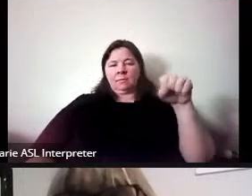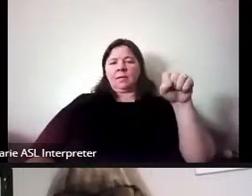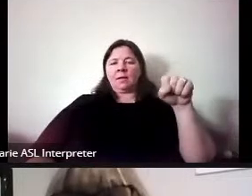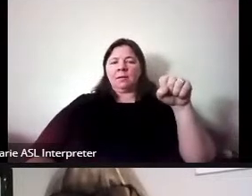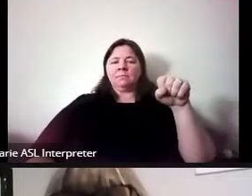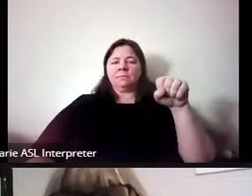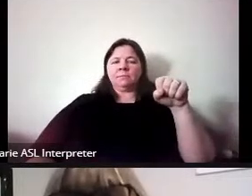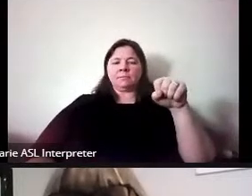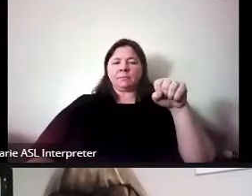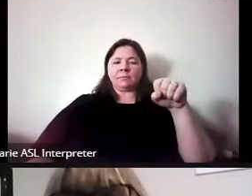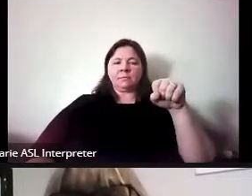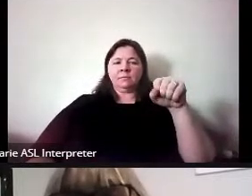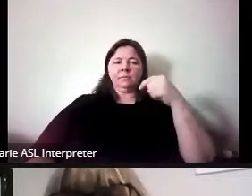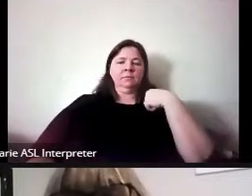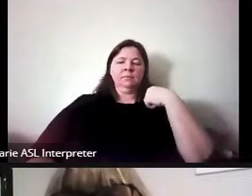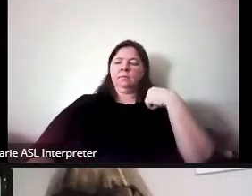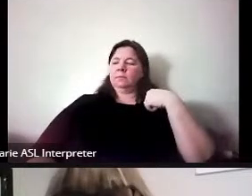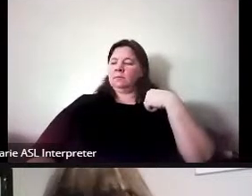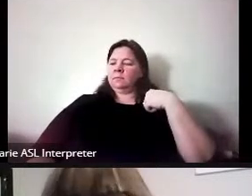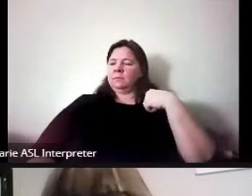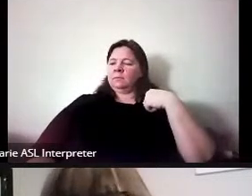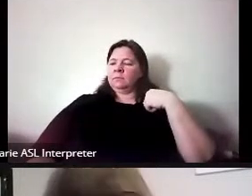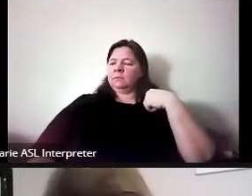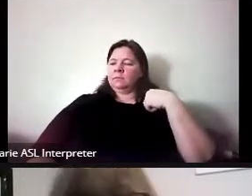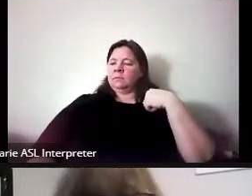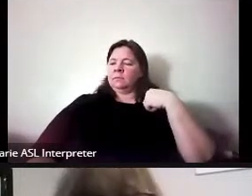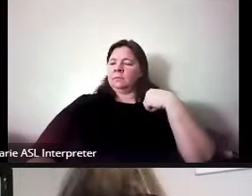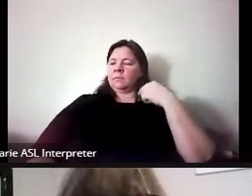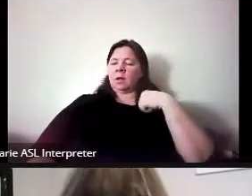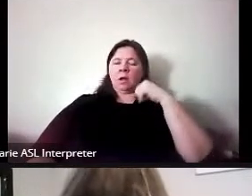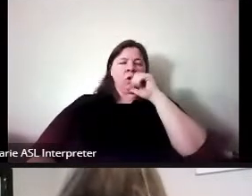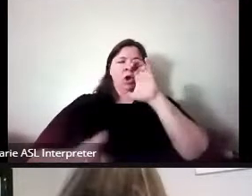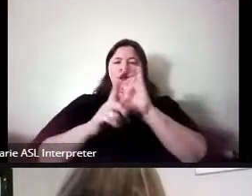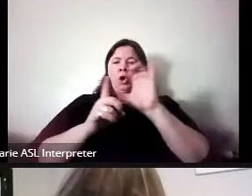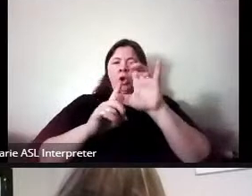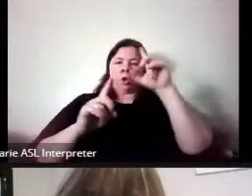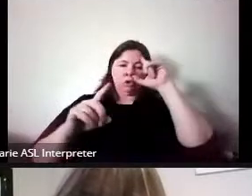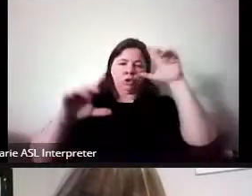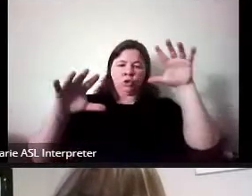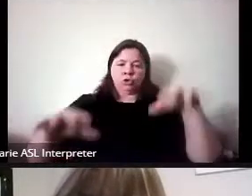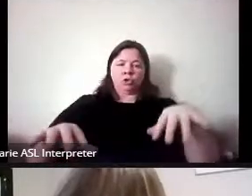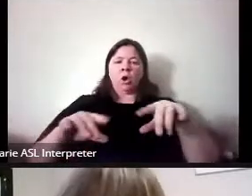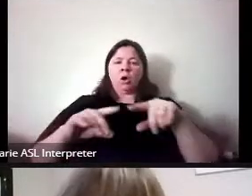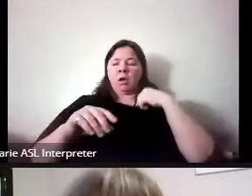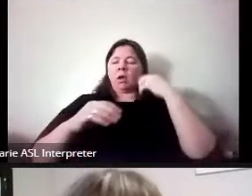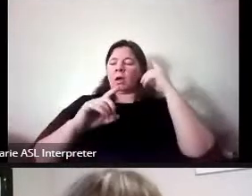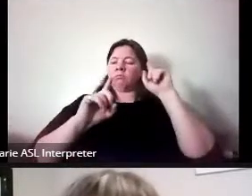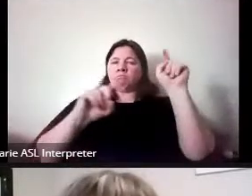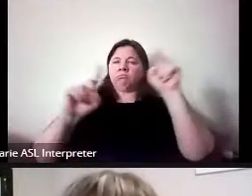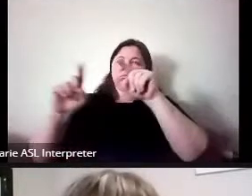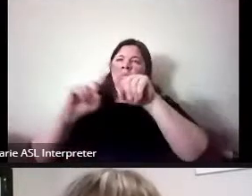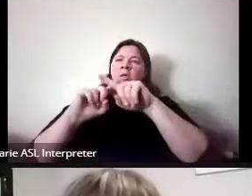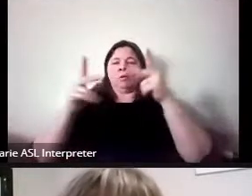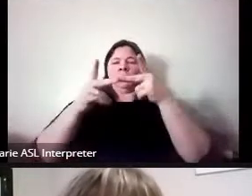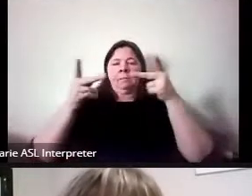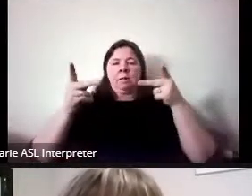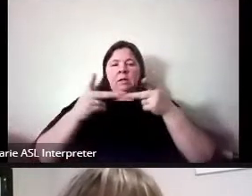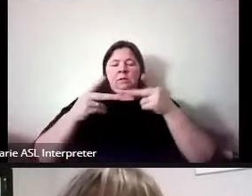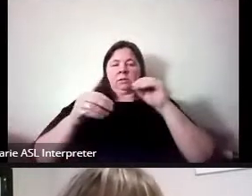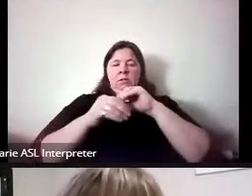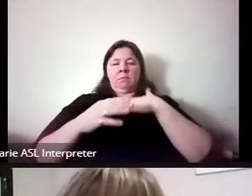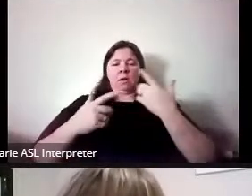It is. I don't get culture shock. I've been to quite a few places in